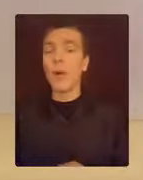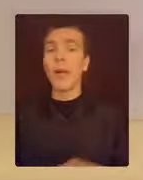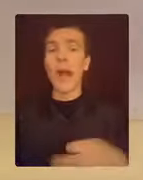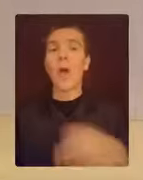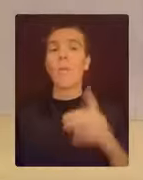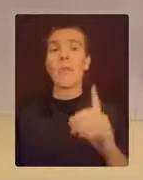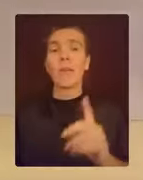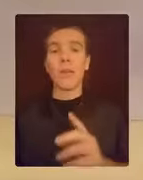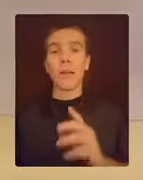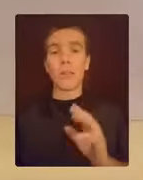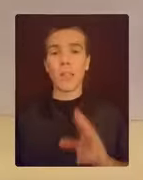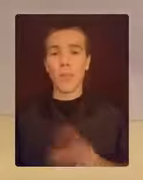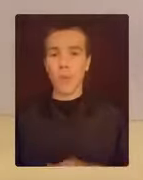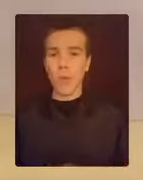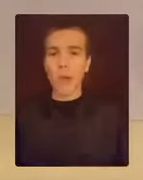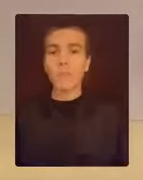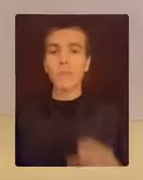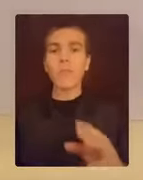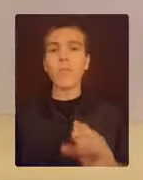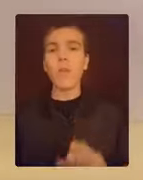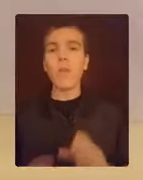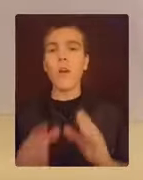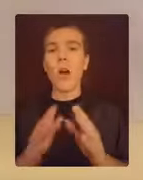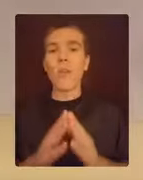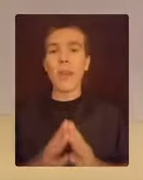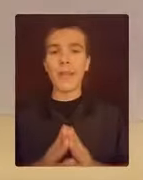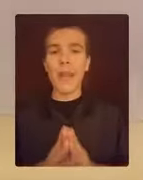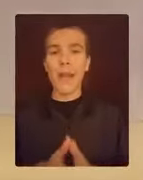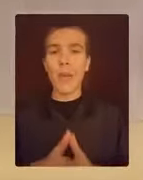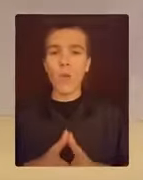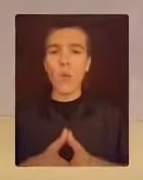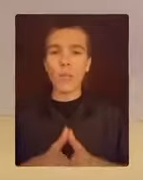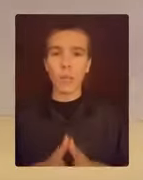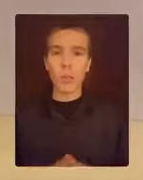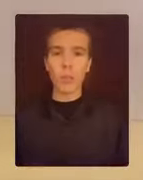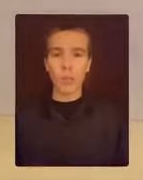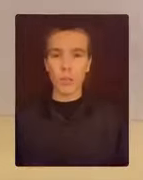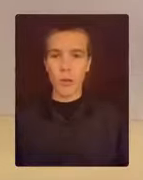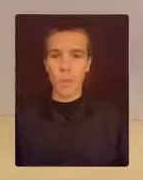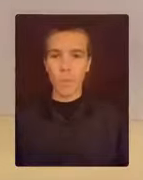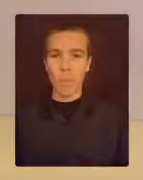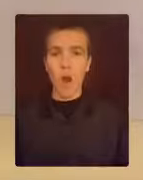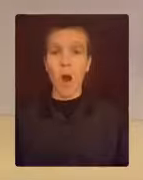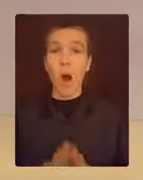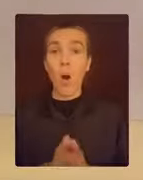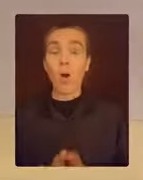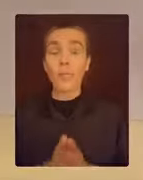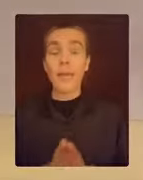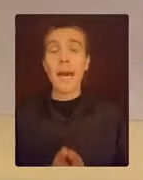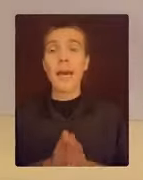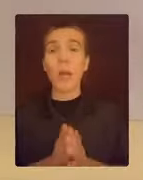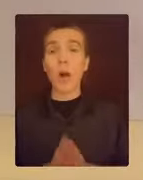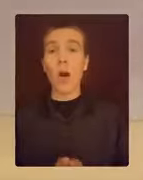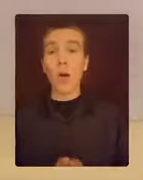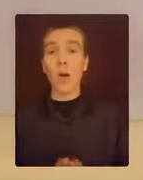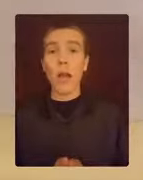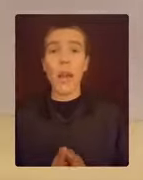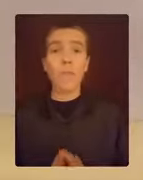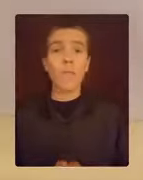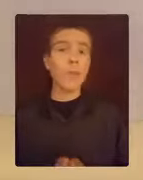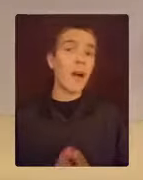natural. Now, step three, the day you want to lucid dream, all day